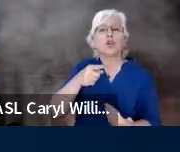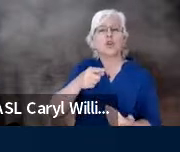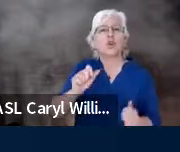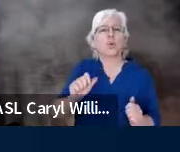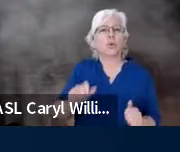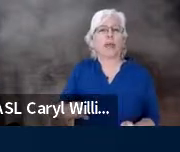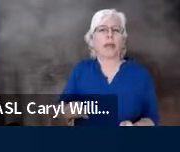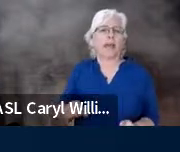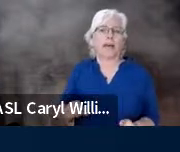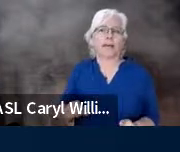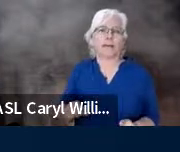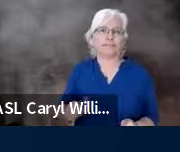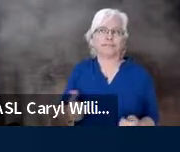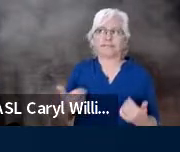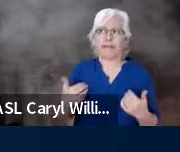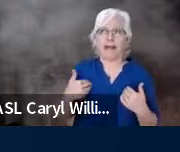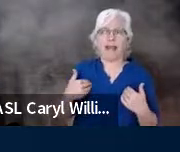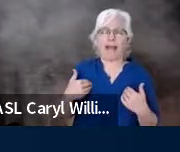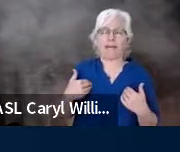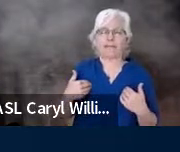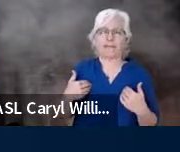a